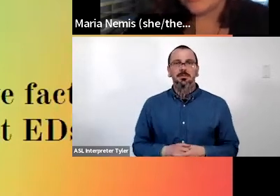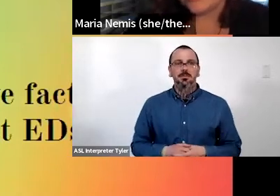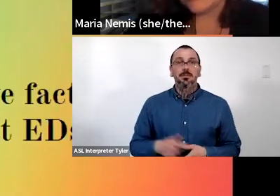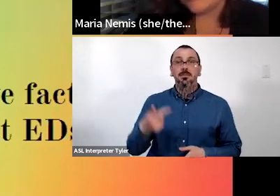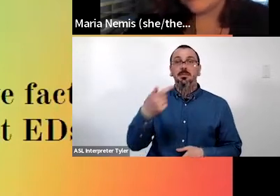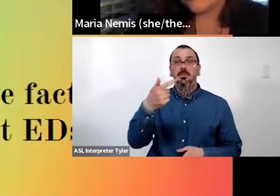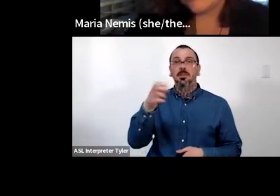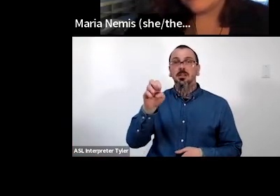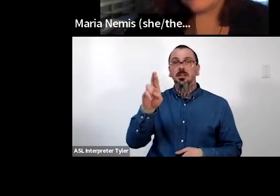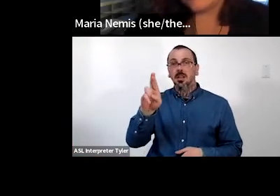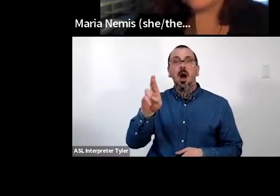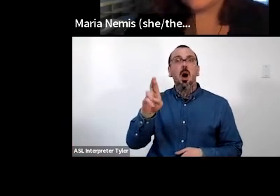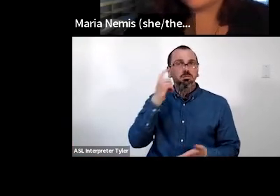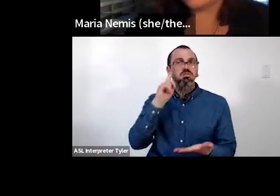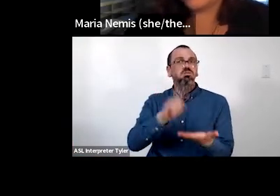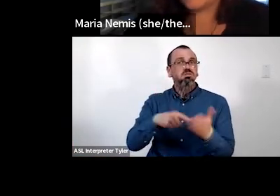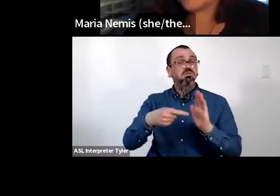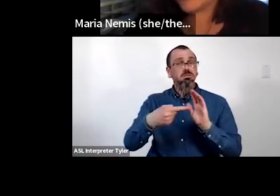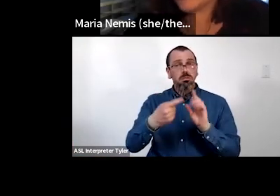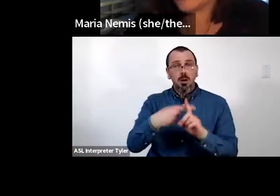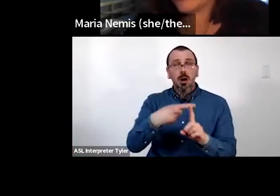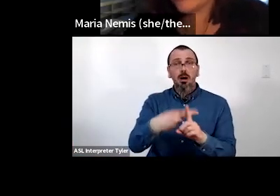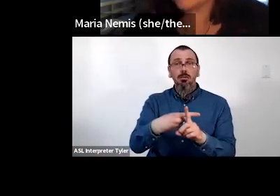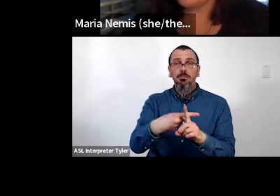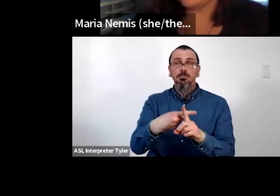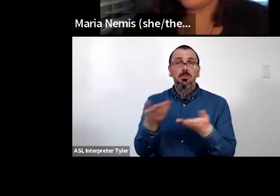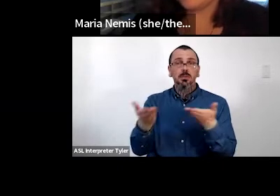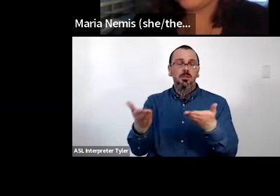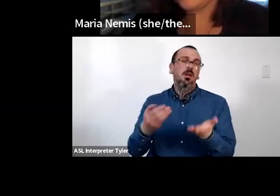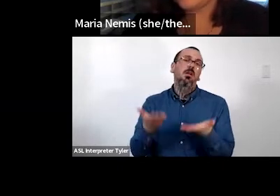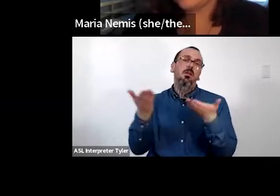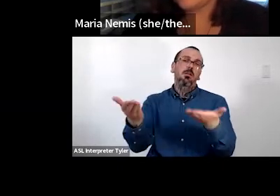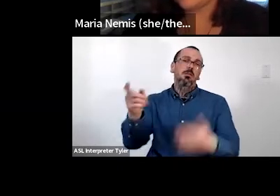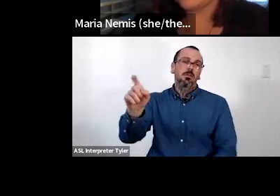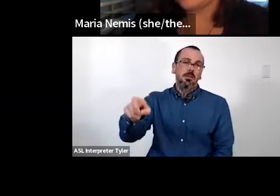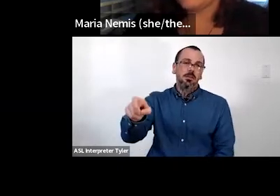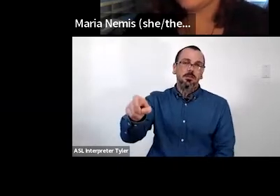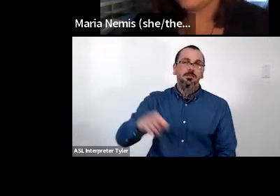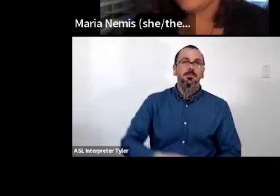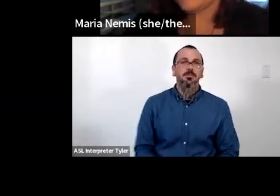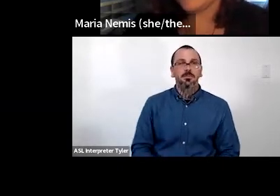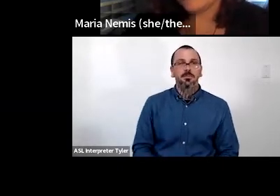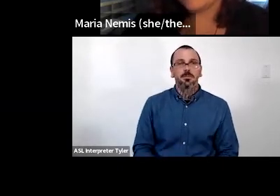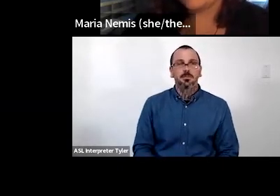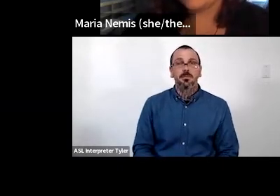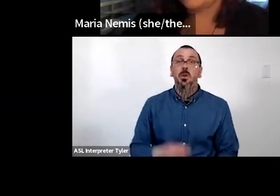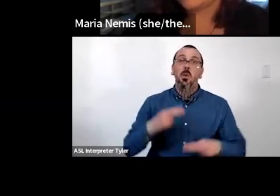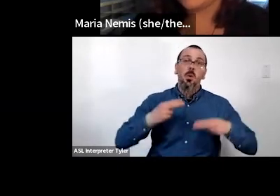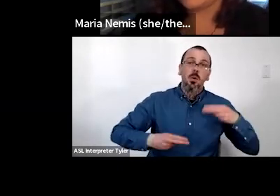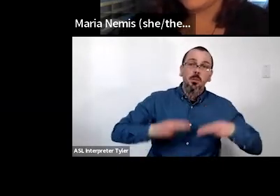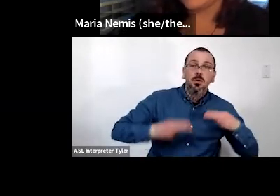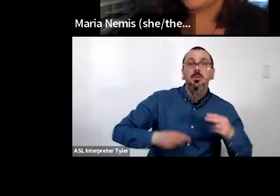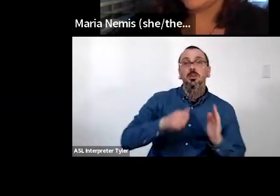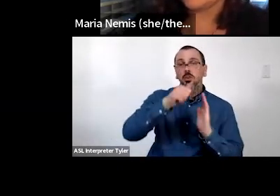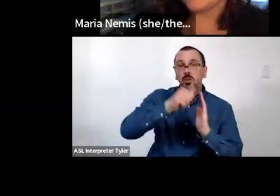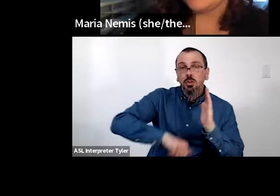who want it. The limited research around gender affirming healthcare services such as hormones or surgery and their effect